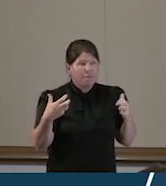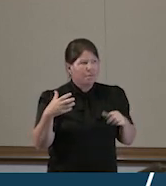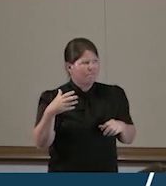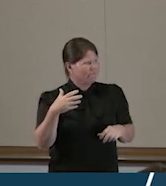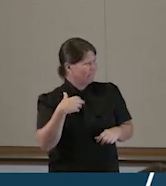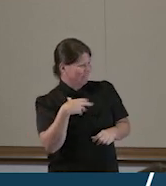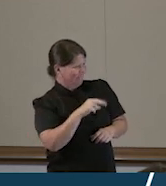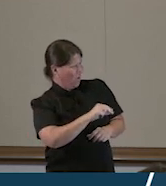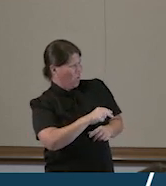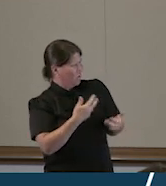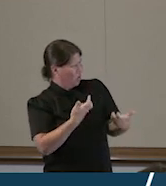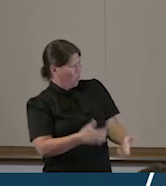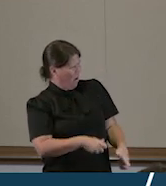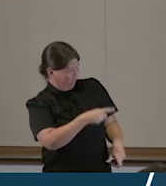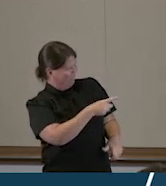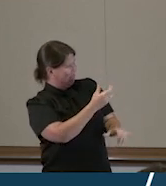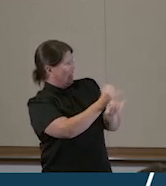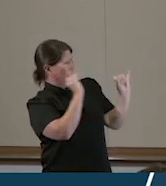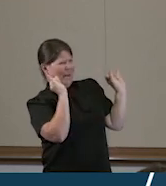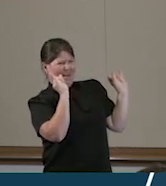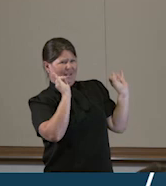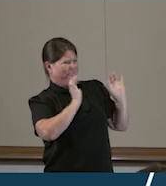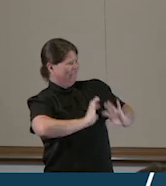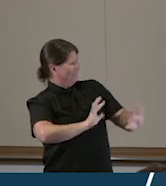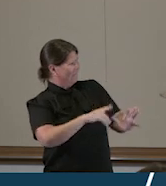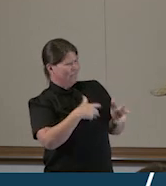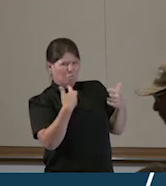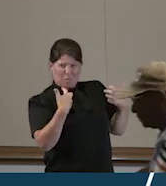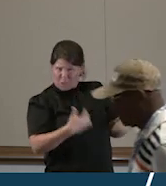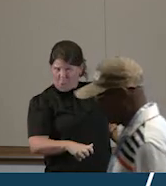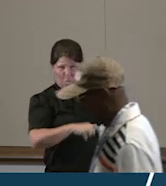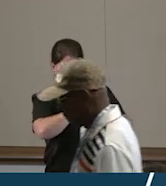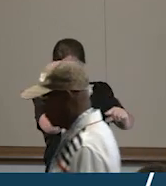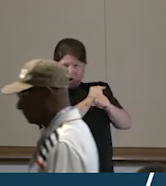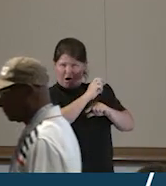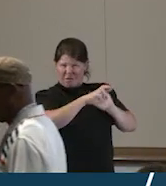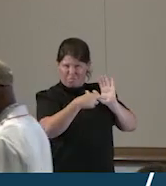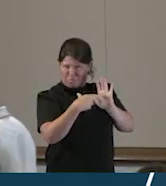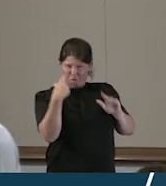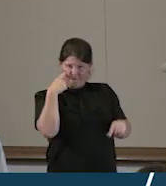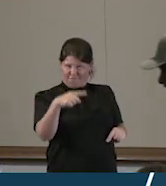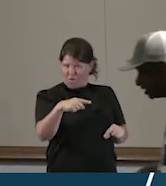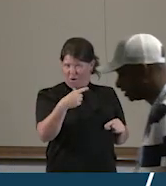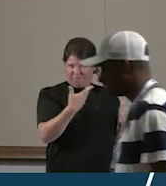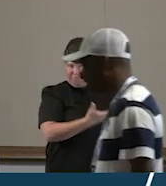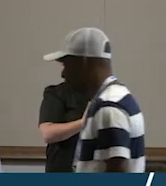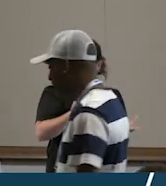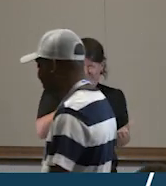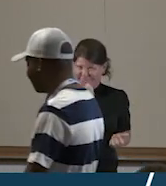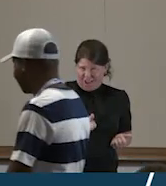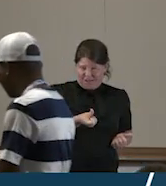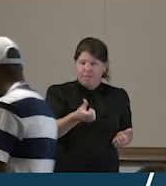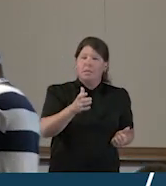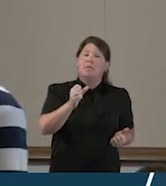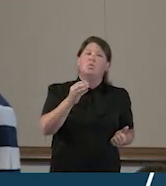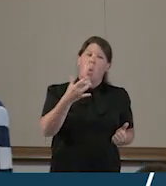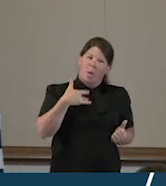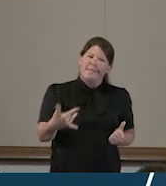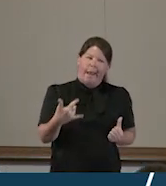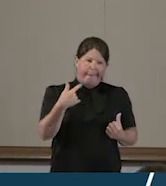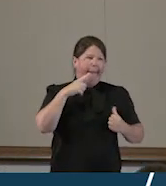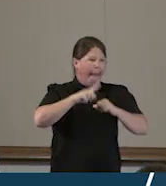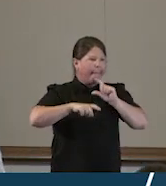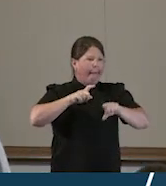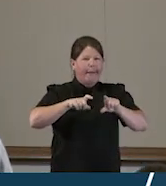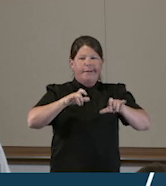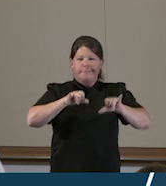no, we're not considering guardianship for our kid, but you will often be asked that question, right? And so that was what happened